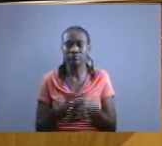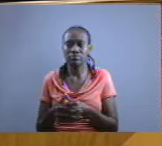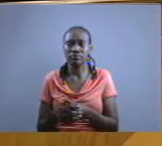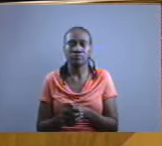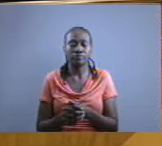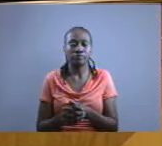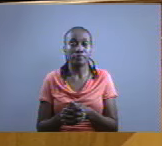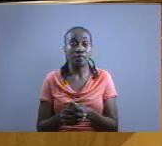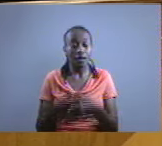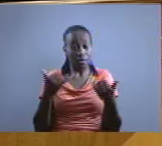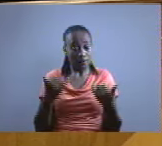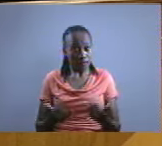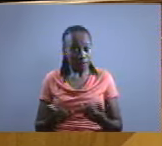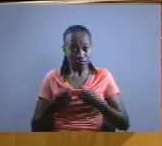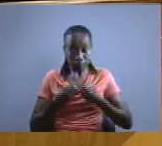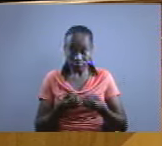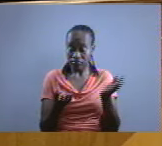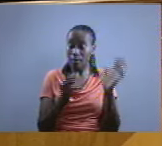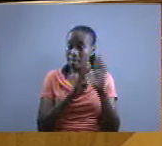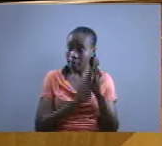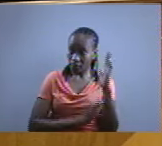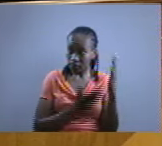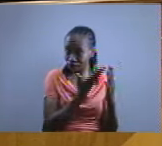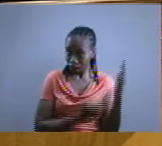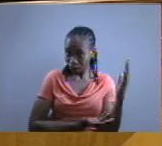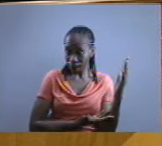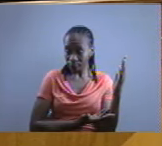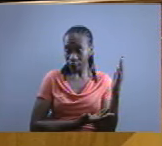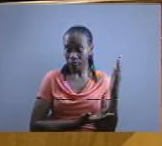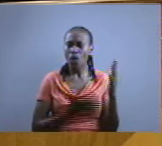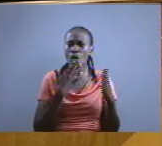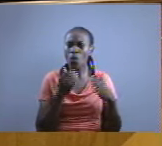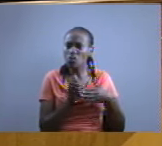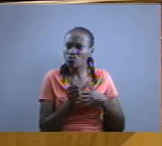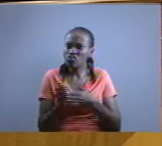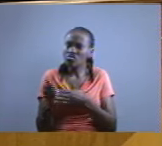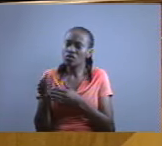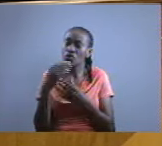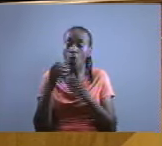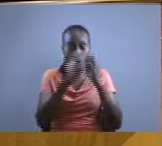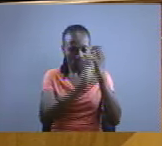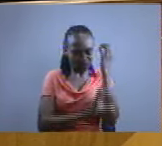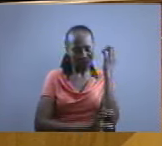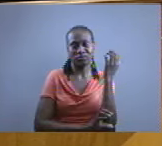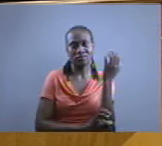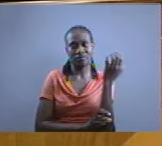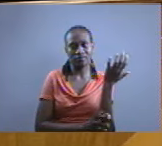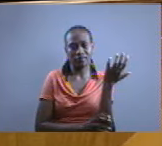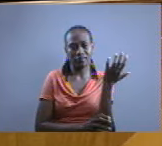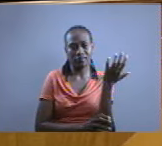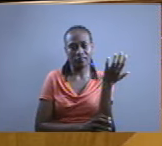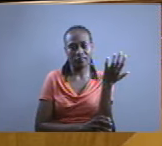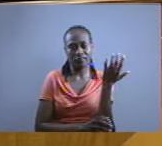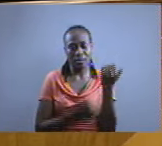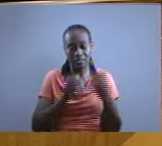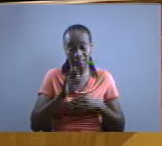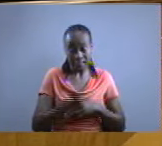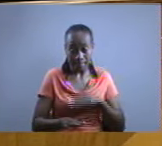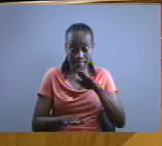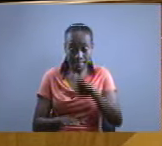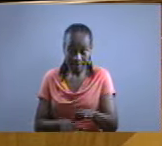By tabling this bill, we are, as directed by the Constitution of our country, taking another step